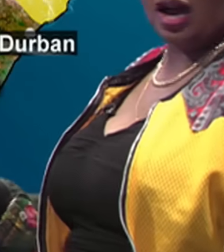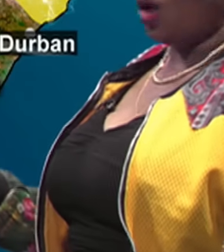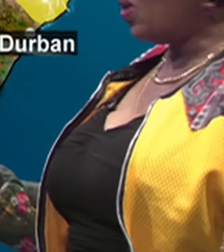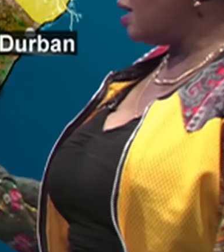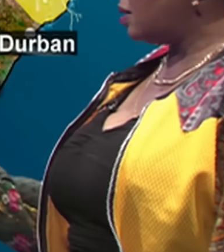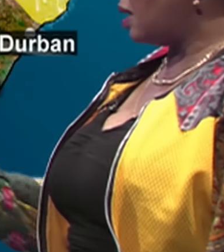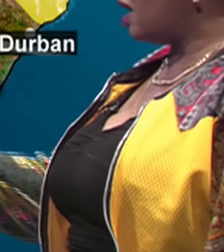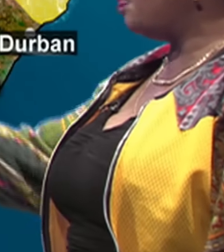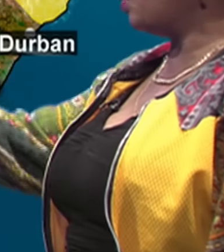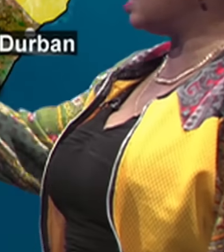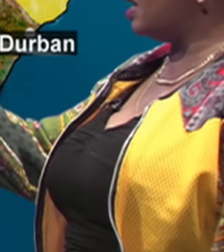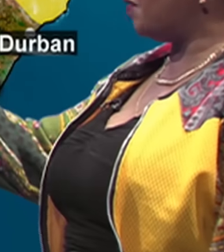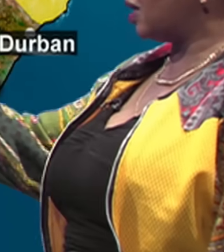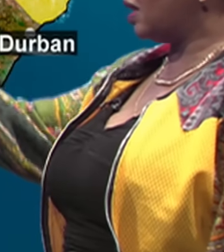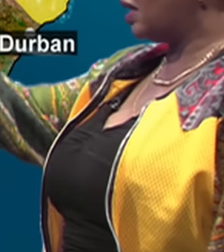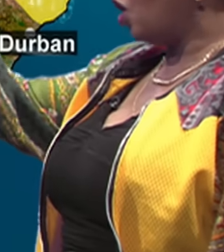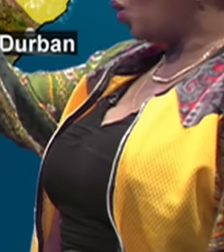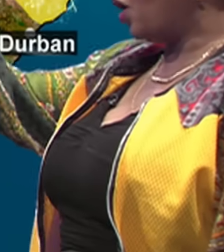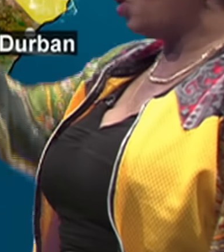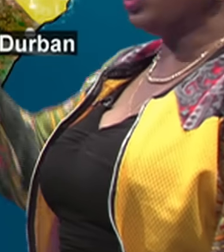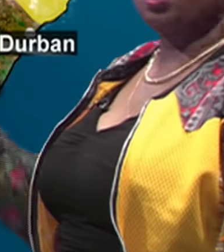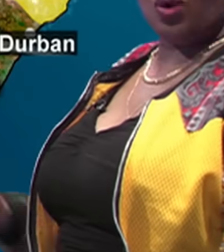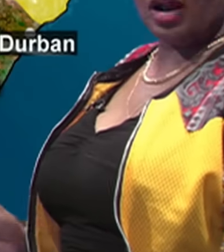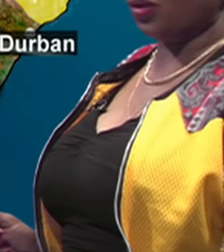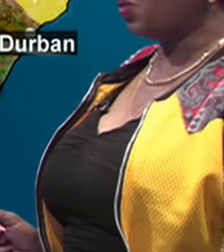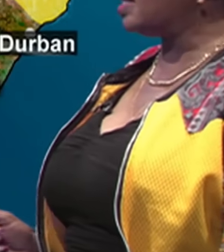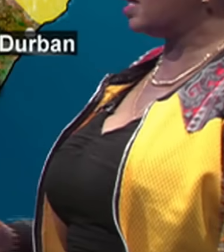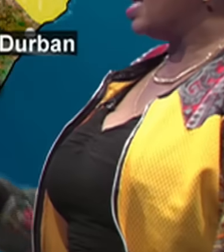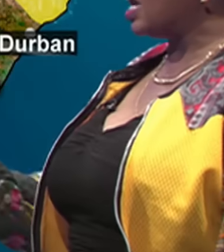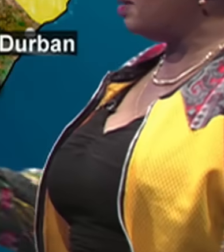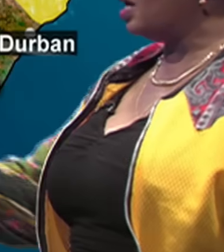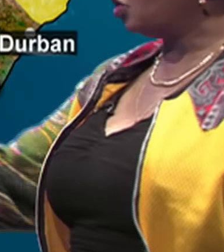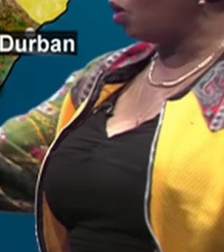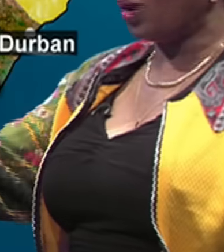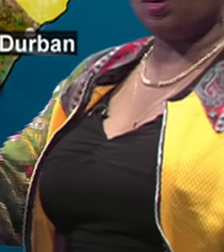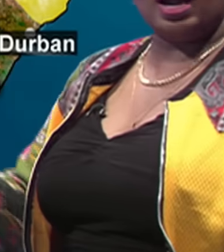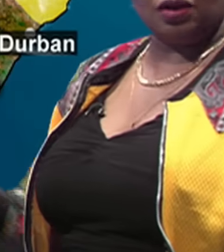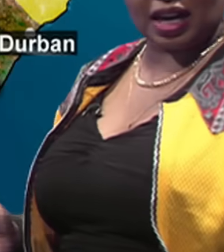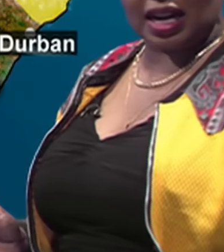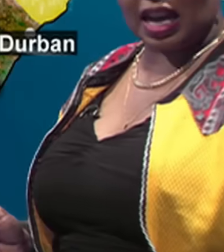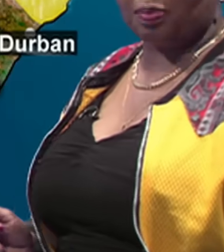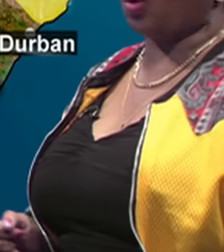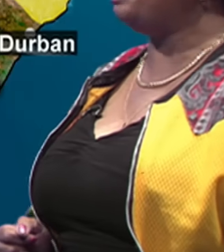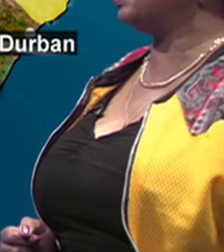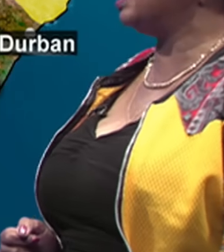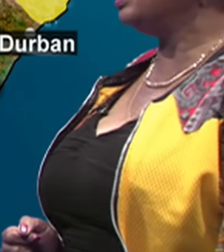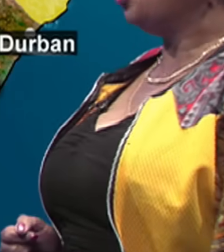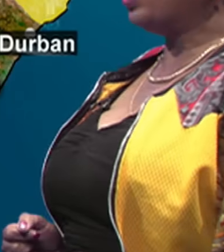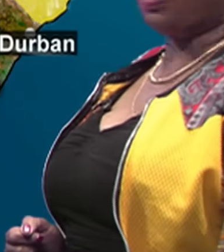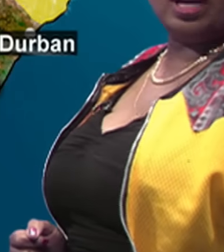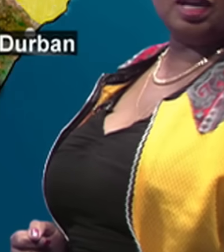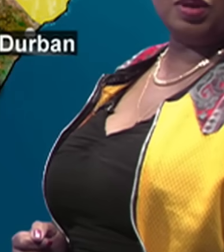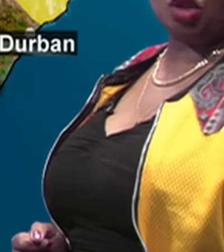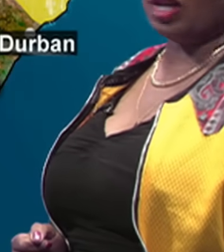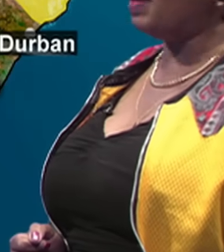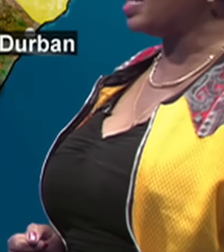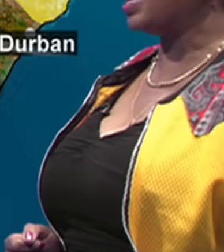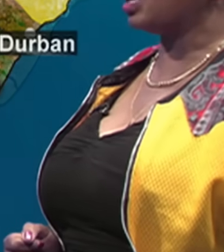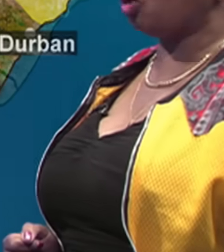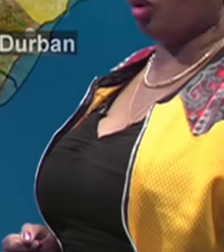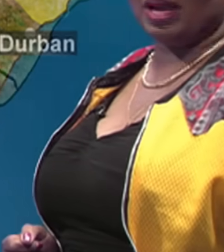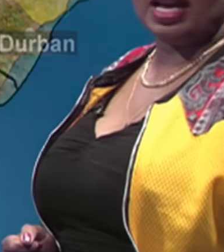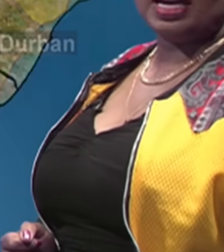gona go la Eastern Cape go tsenelela Freestata go ya ona godimo go la North West ga re lebelela jalo gona go la Northern Cape go Apentini go tlabe go ne le phišo ye